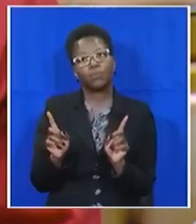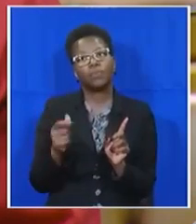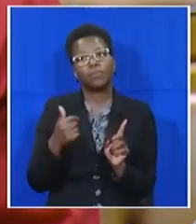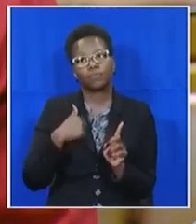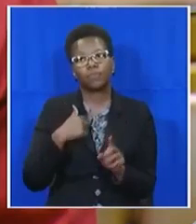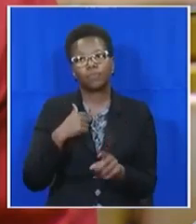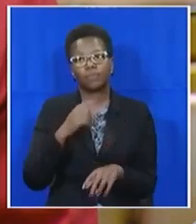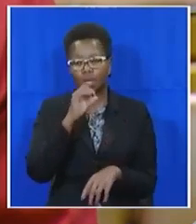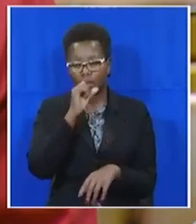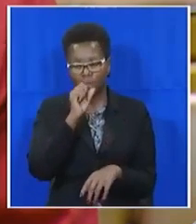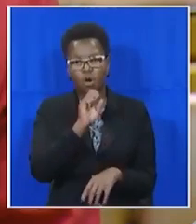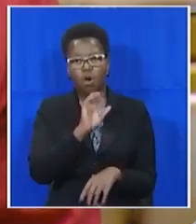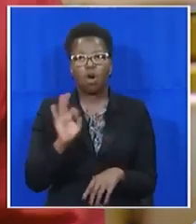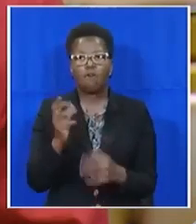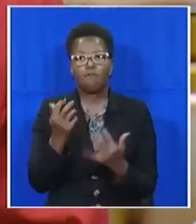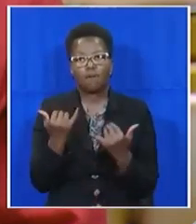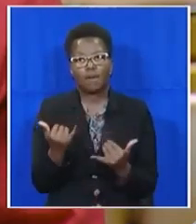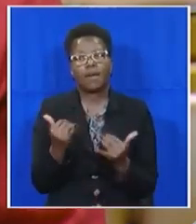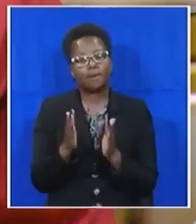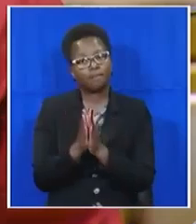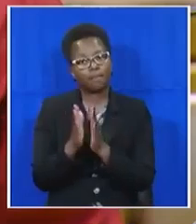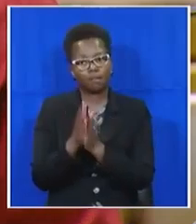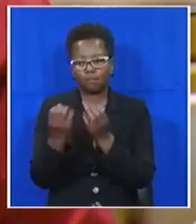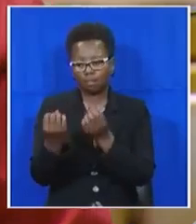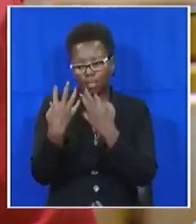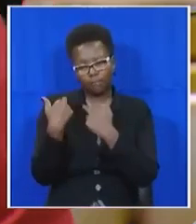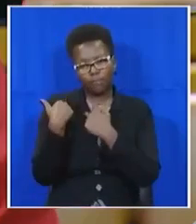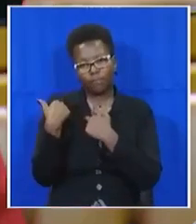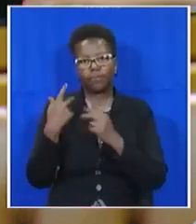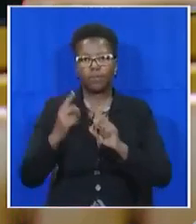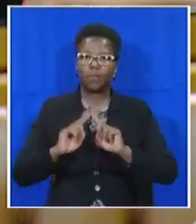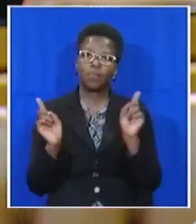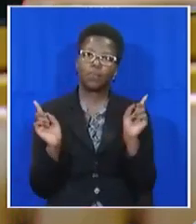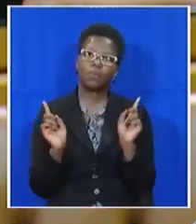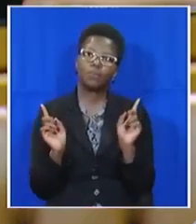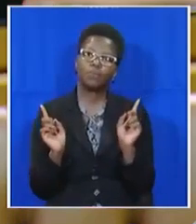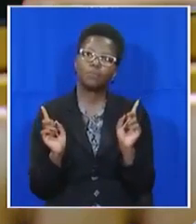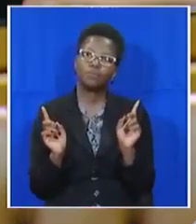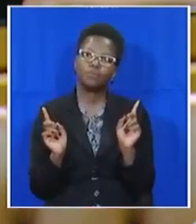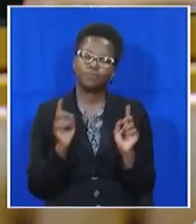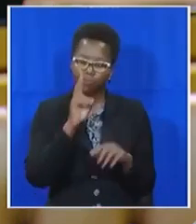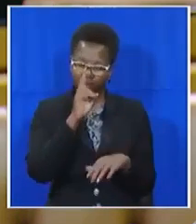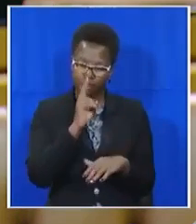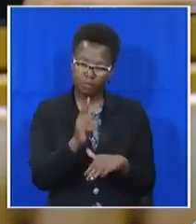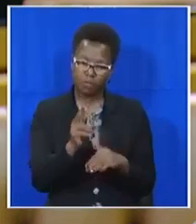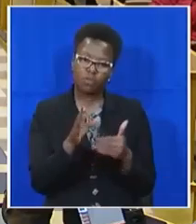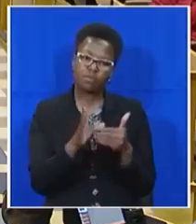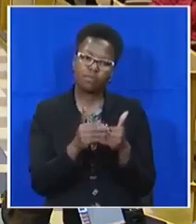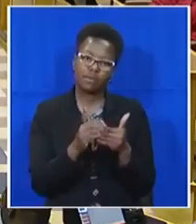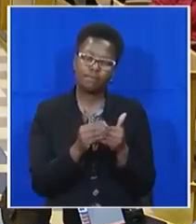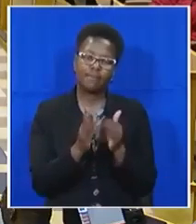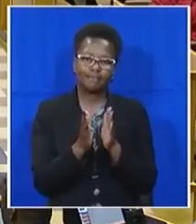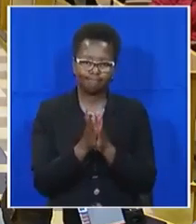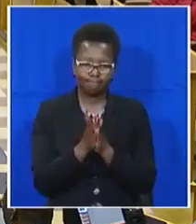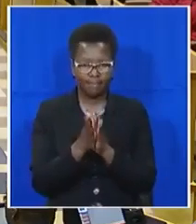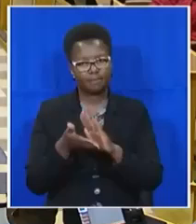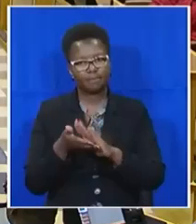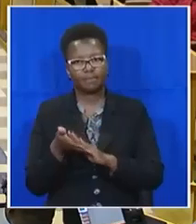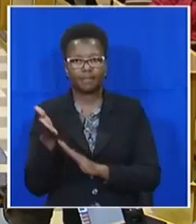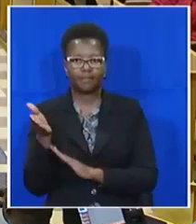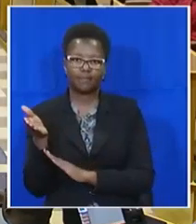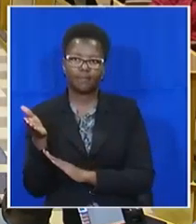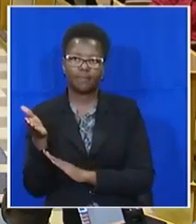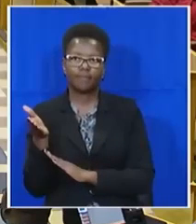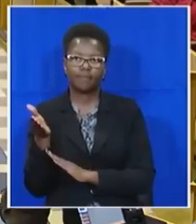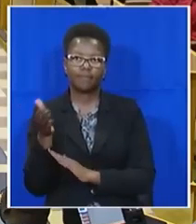your mic. Don't And I transfer told you that to go. burden on me. Honorable Member, I requested you to leave the House.